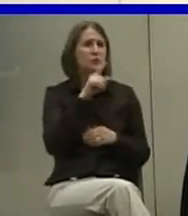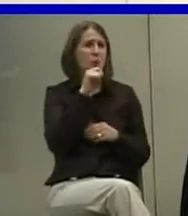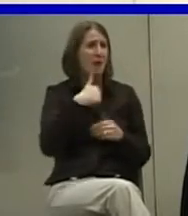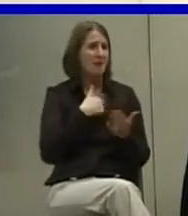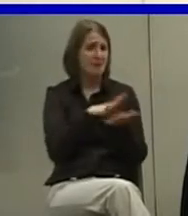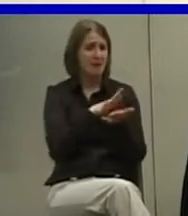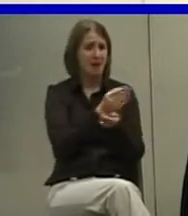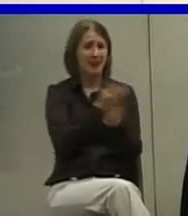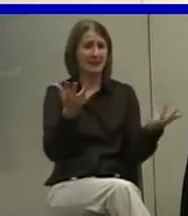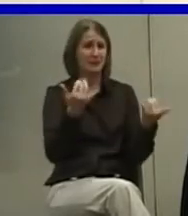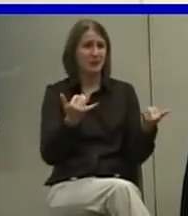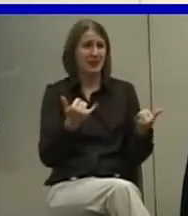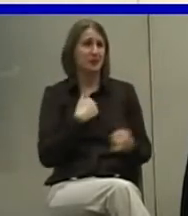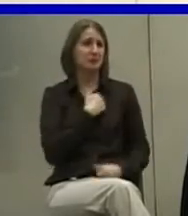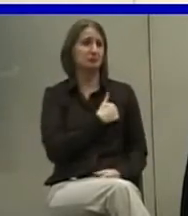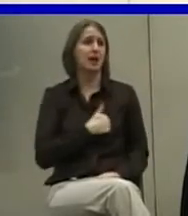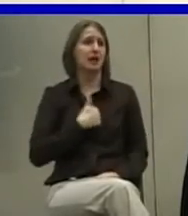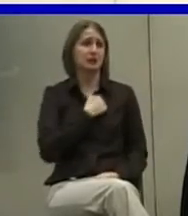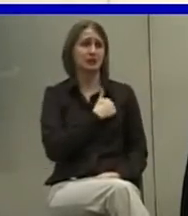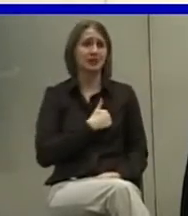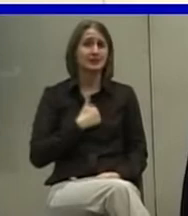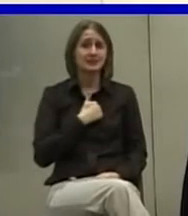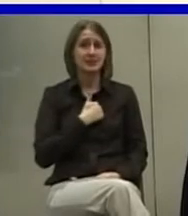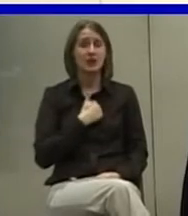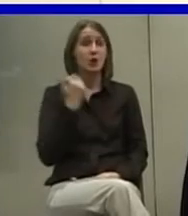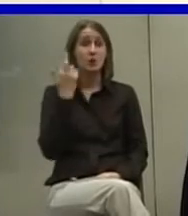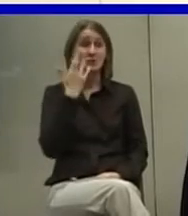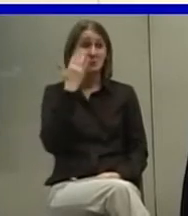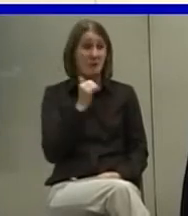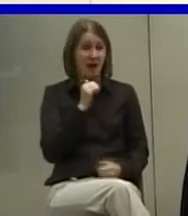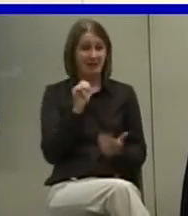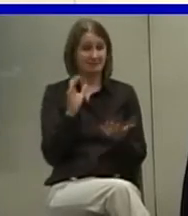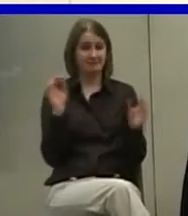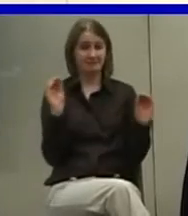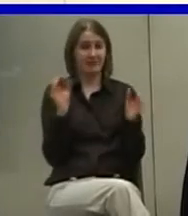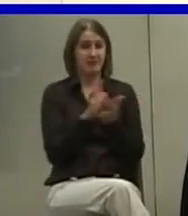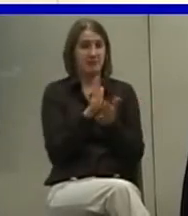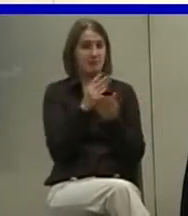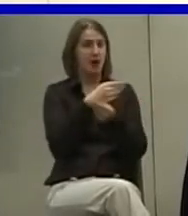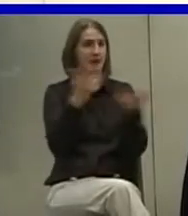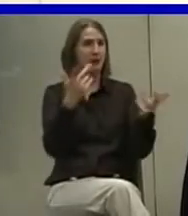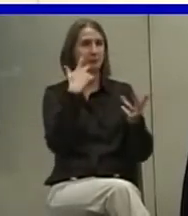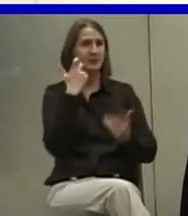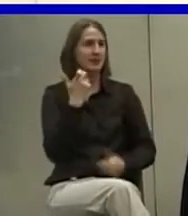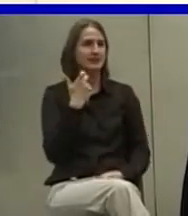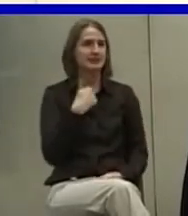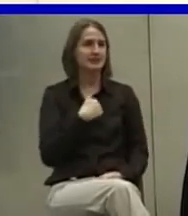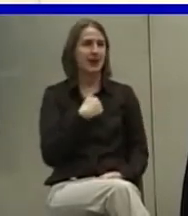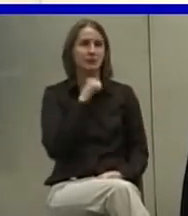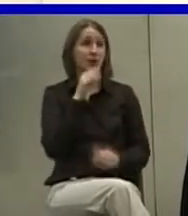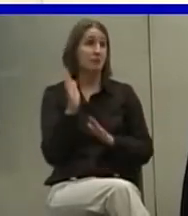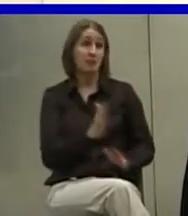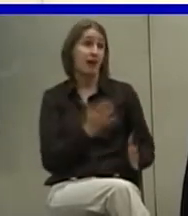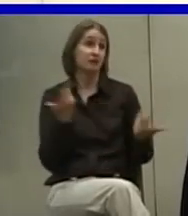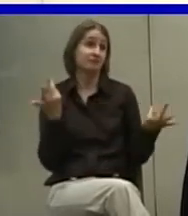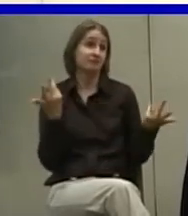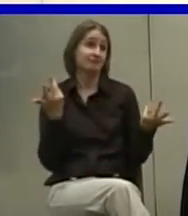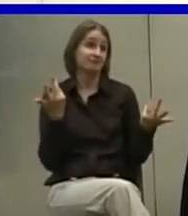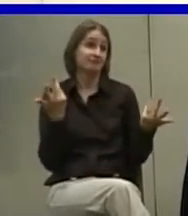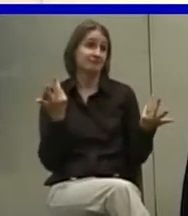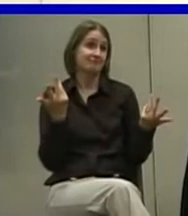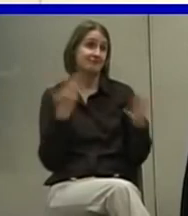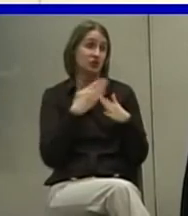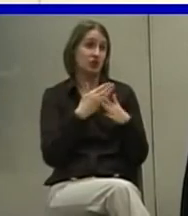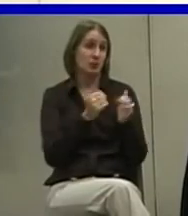right now, and I apologize for that. The reason you don't is because I was not prepared in time to get them to